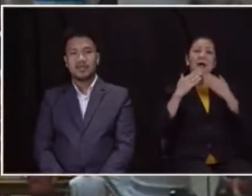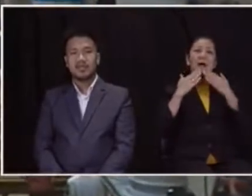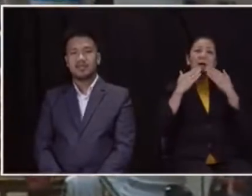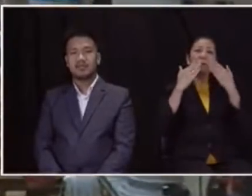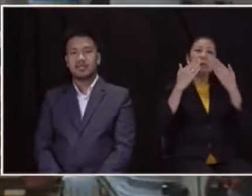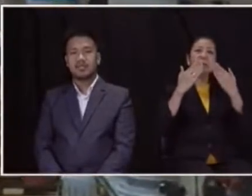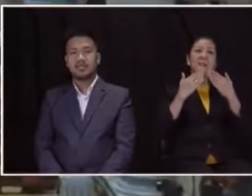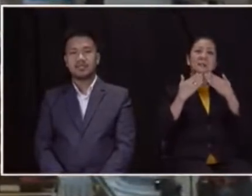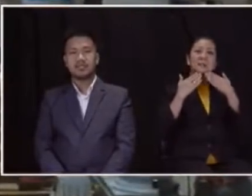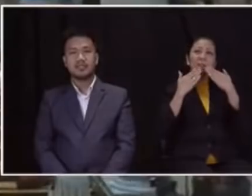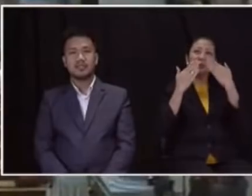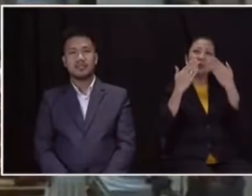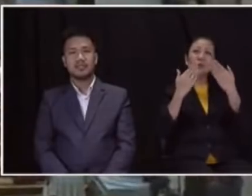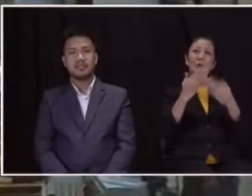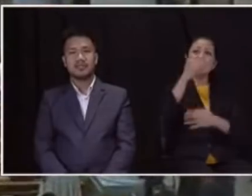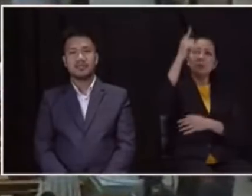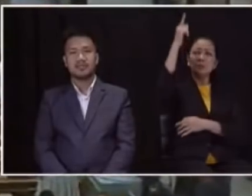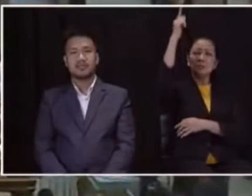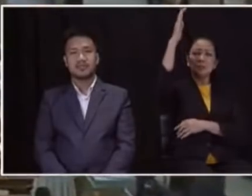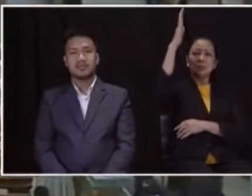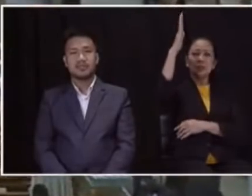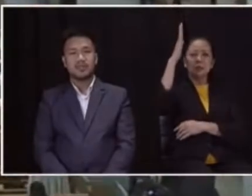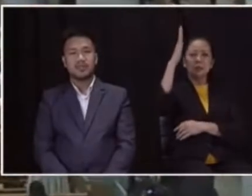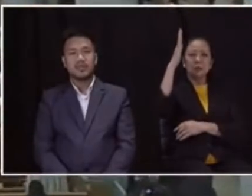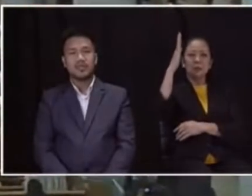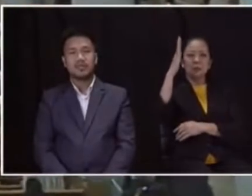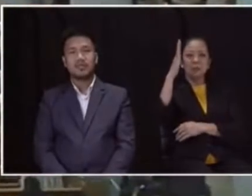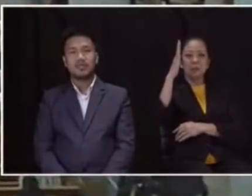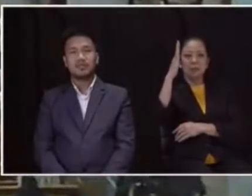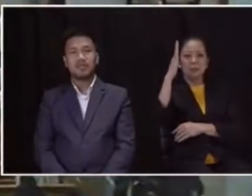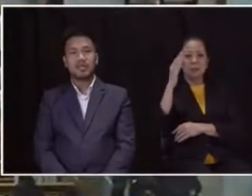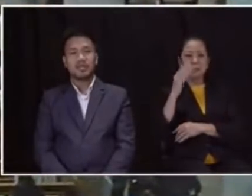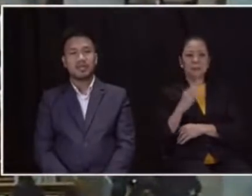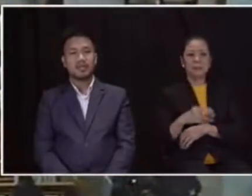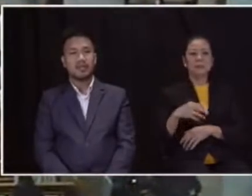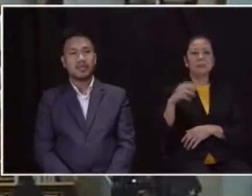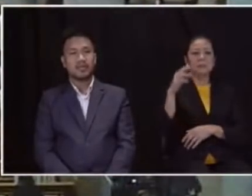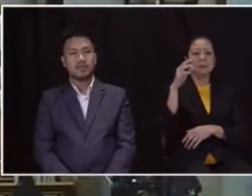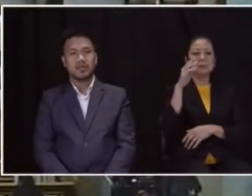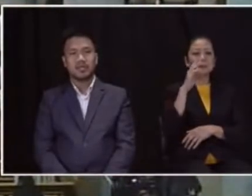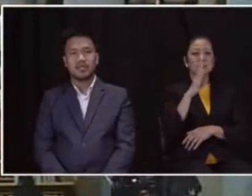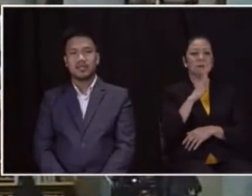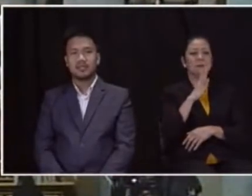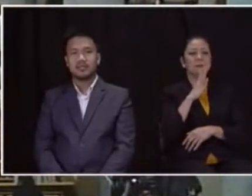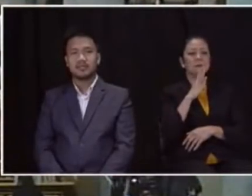Salamat sa Diyos, salamat sa Diyos, sa wika mong panahon.